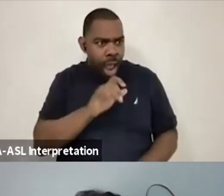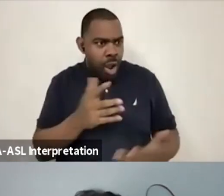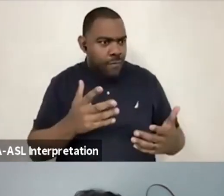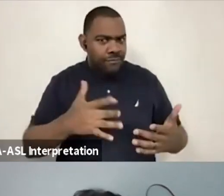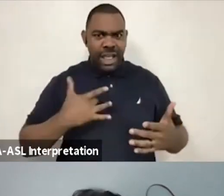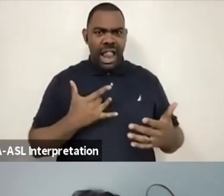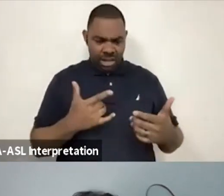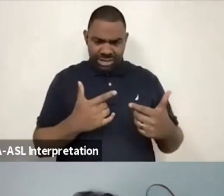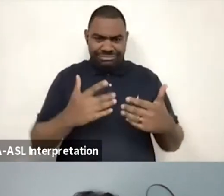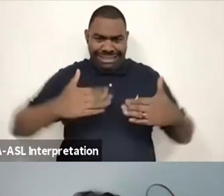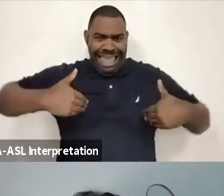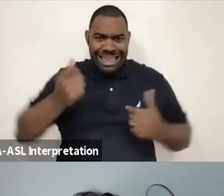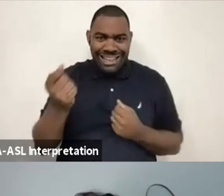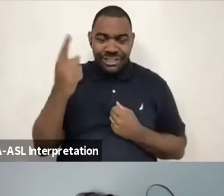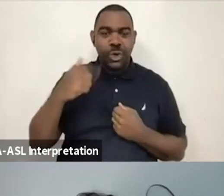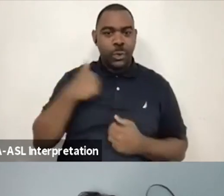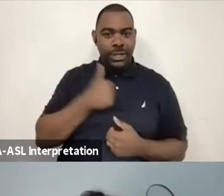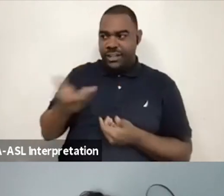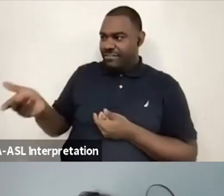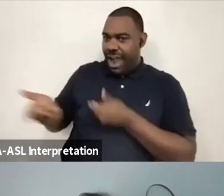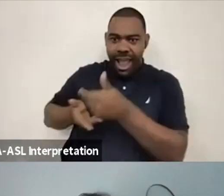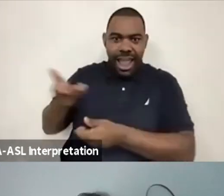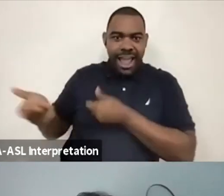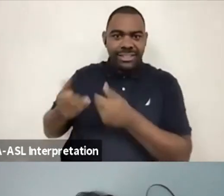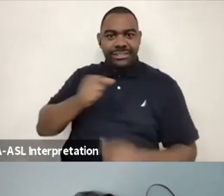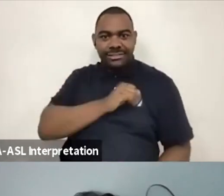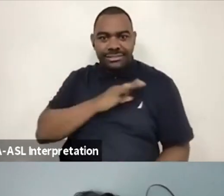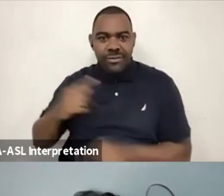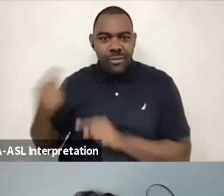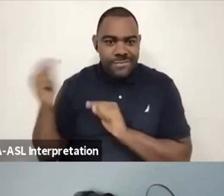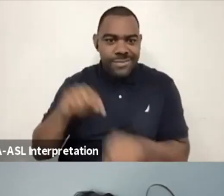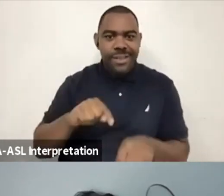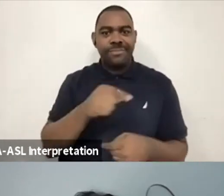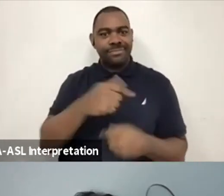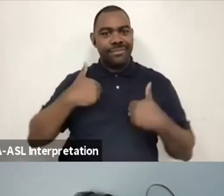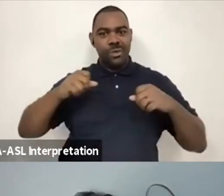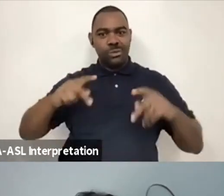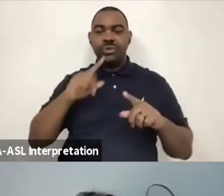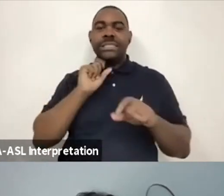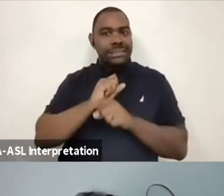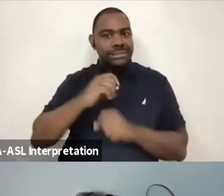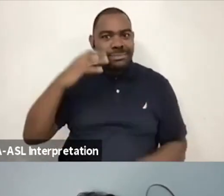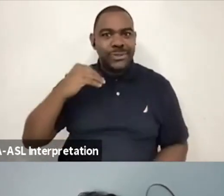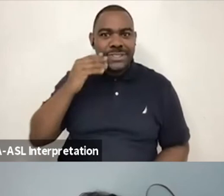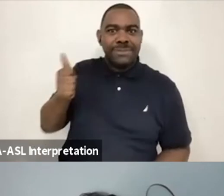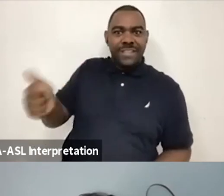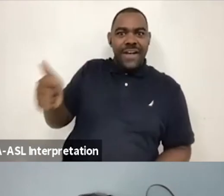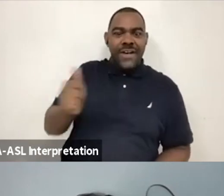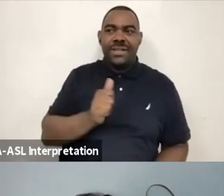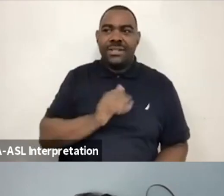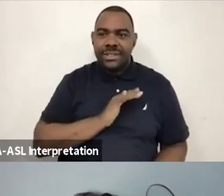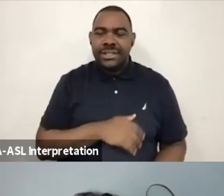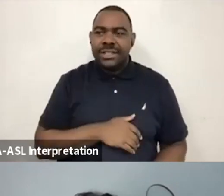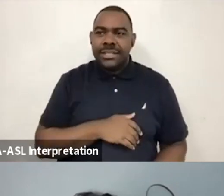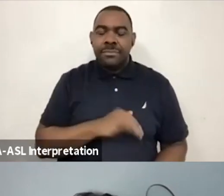were able to invite members of our staff to come in and have the opportunity to experience it. We have also